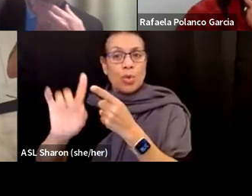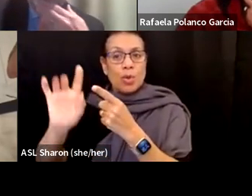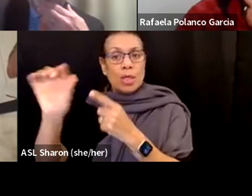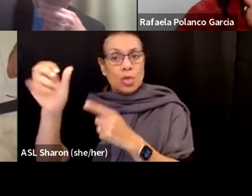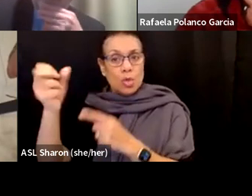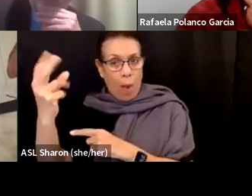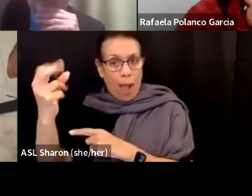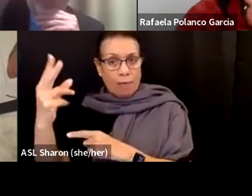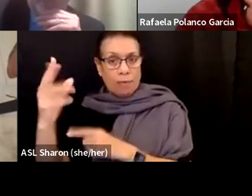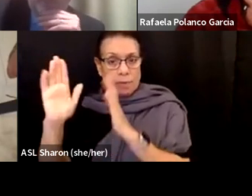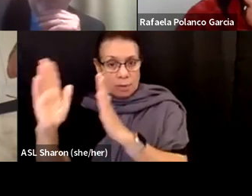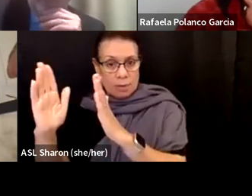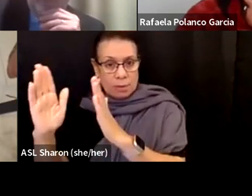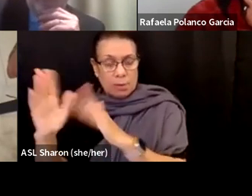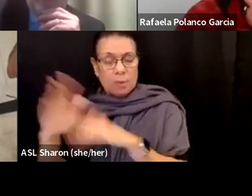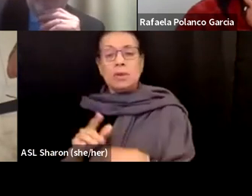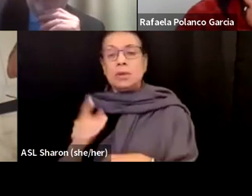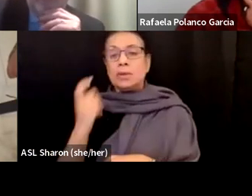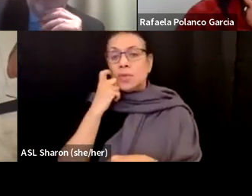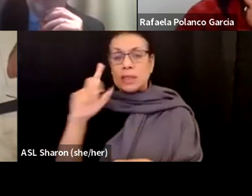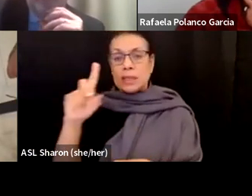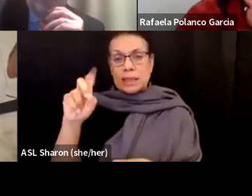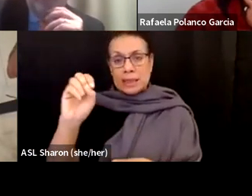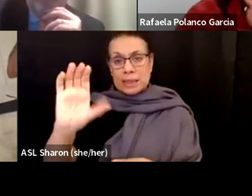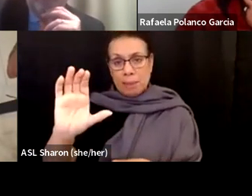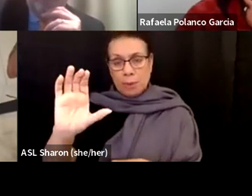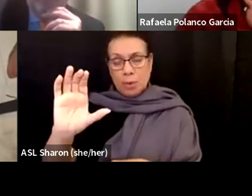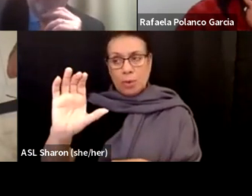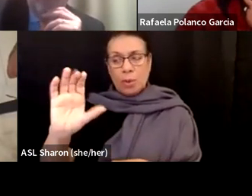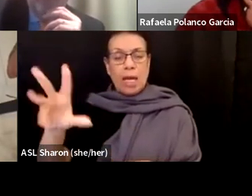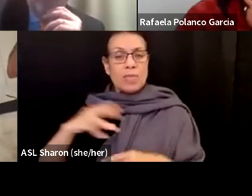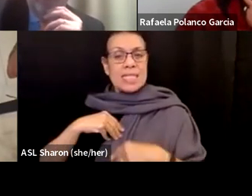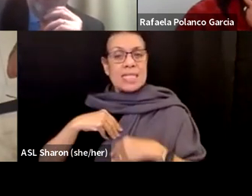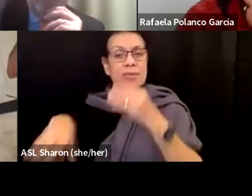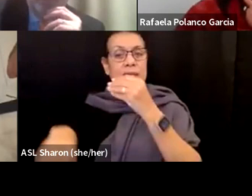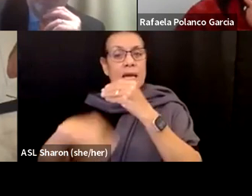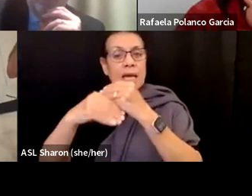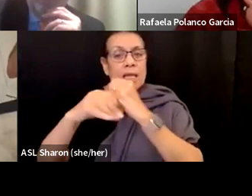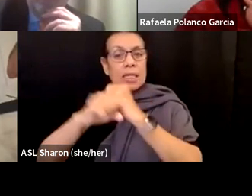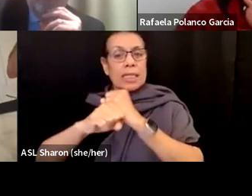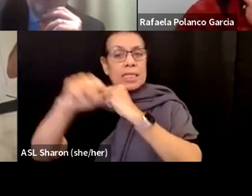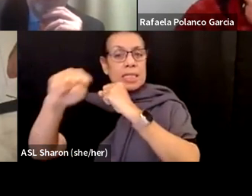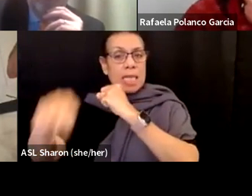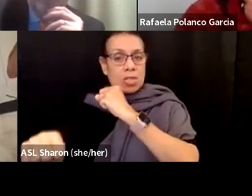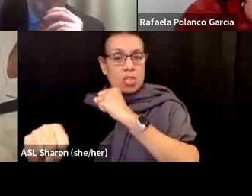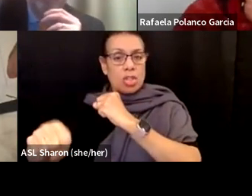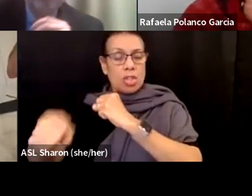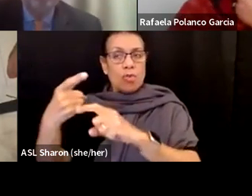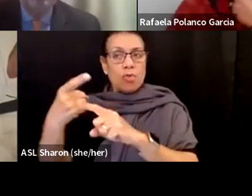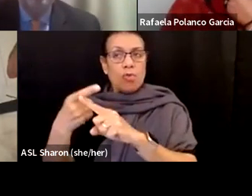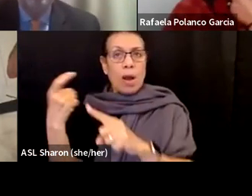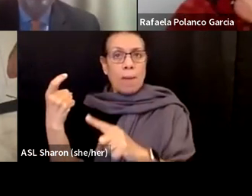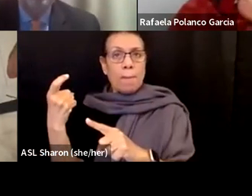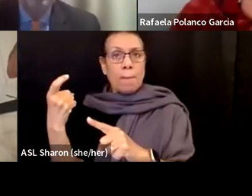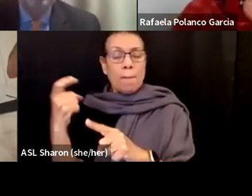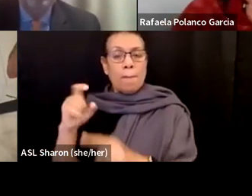12. in december i received an innovation extension request from the